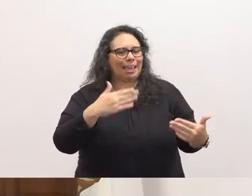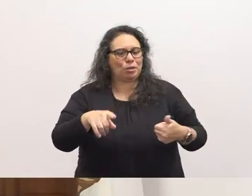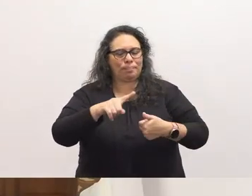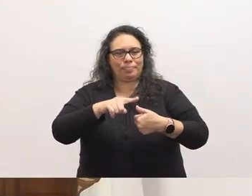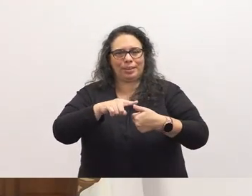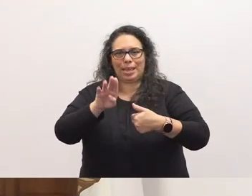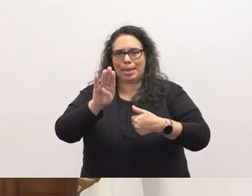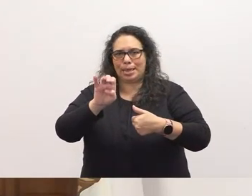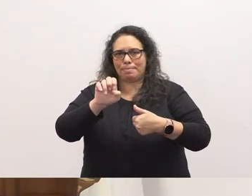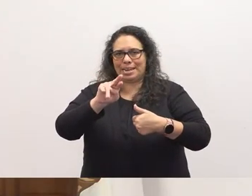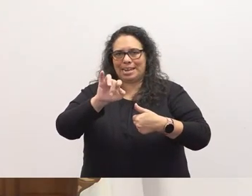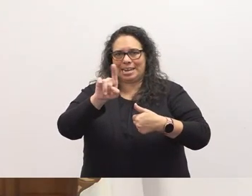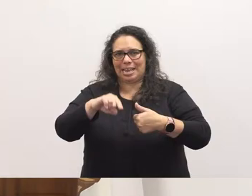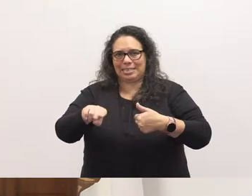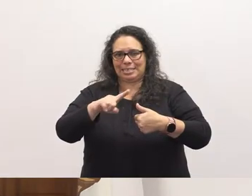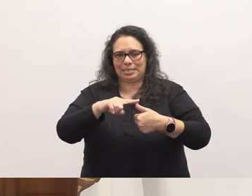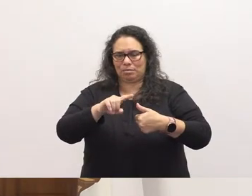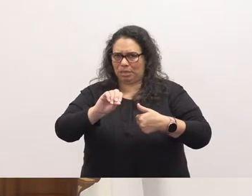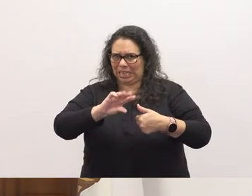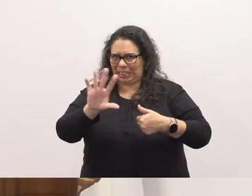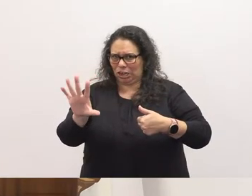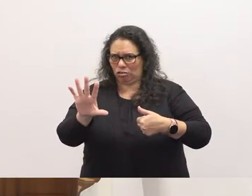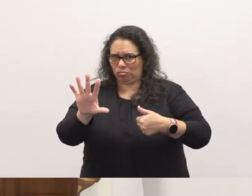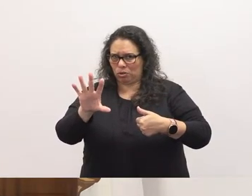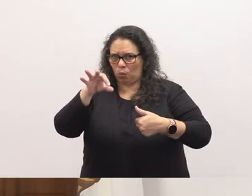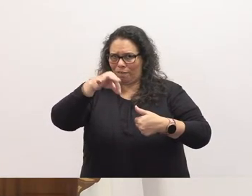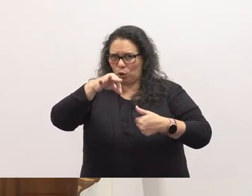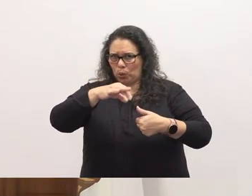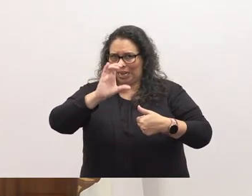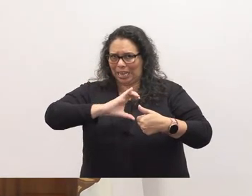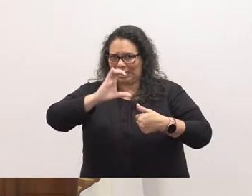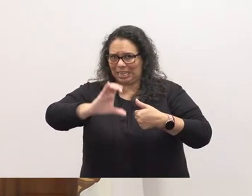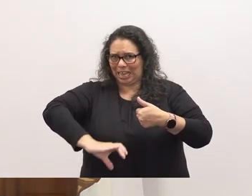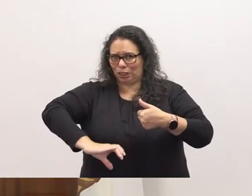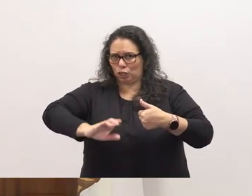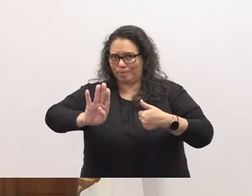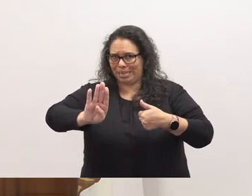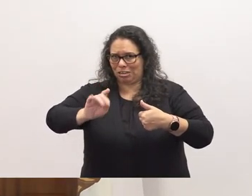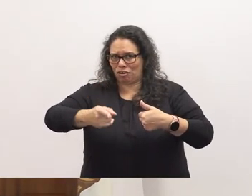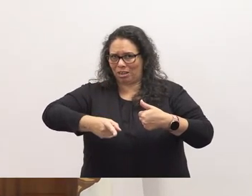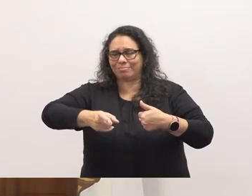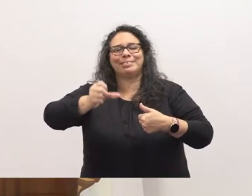Benitez? Just to be clear, we're voting on consent calendar B, right? Correct.